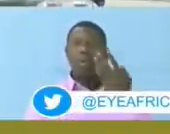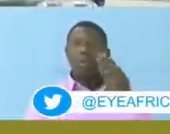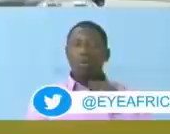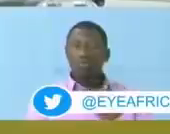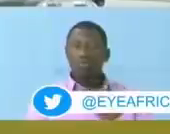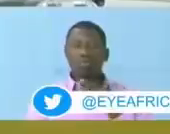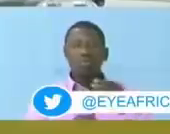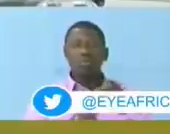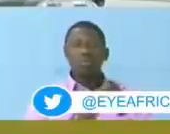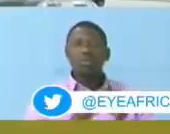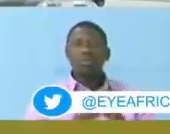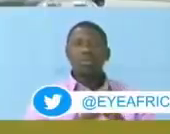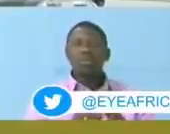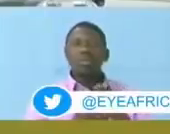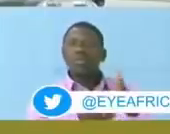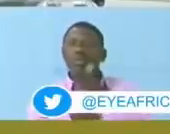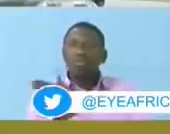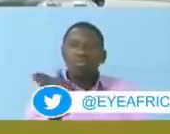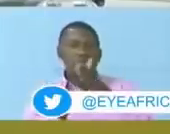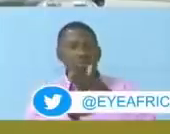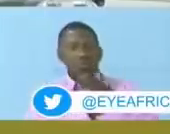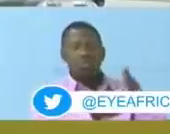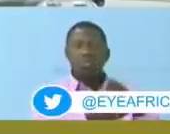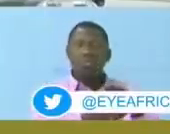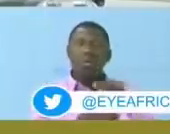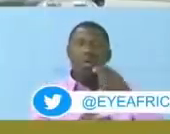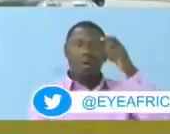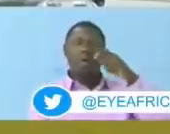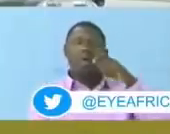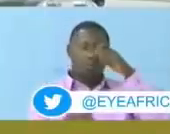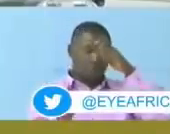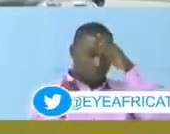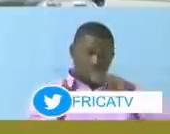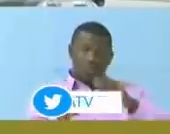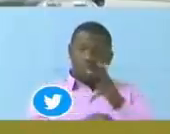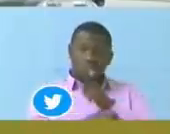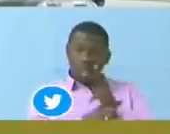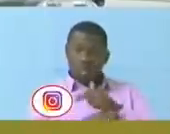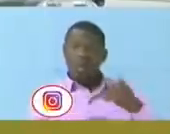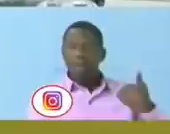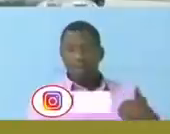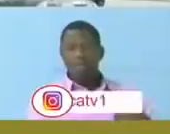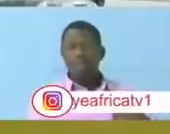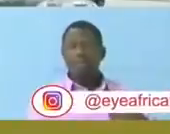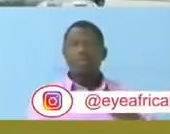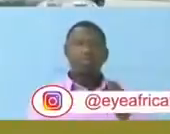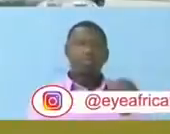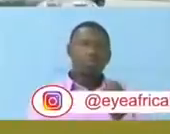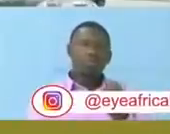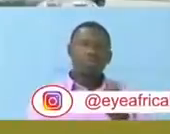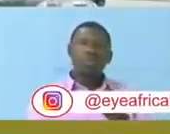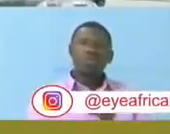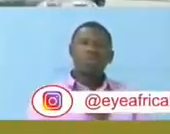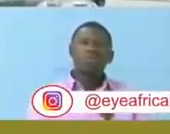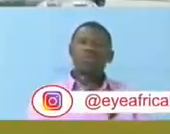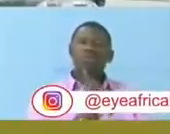you cannot monitor everything that they are doing, because there are people responsible of their welfare and management.